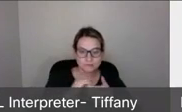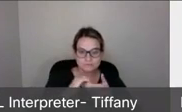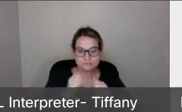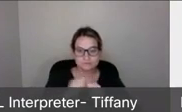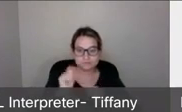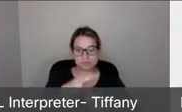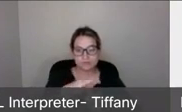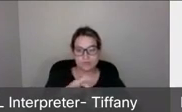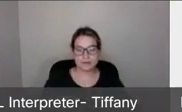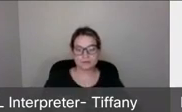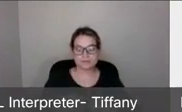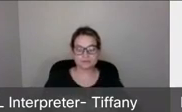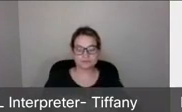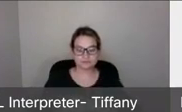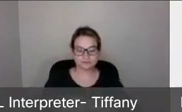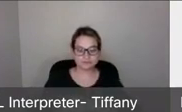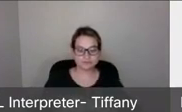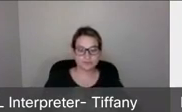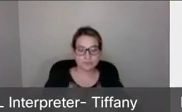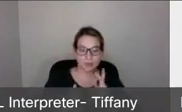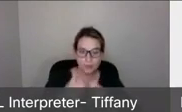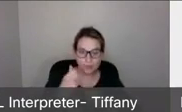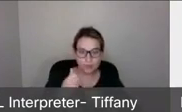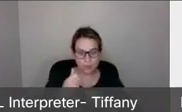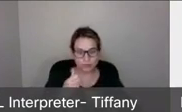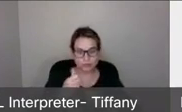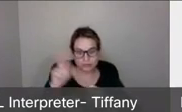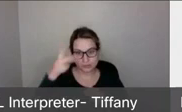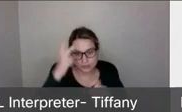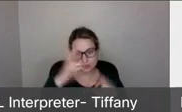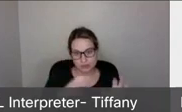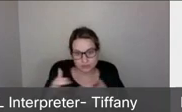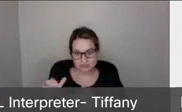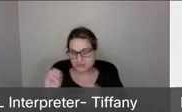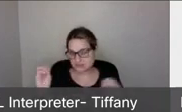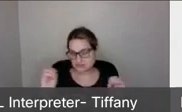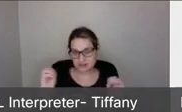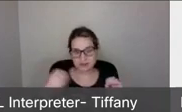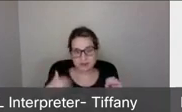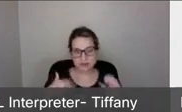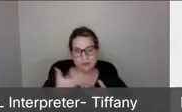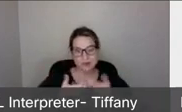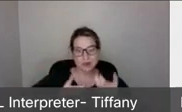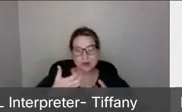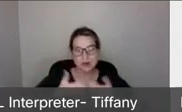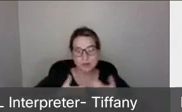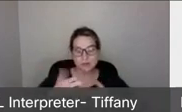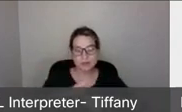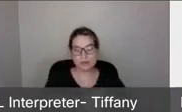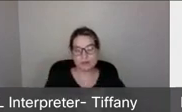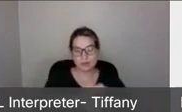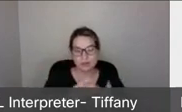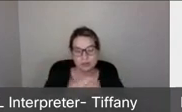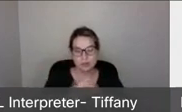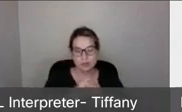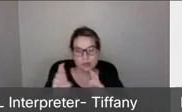environment where candidates are elected by the dominant party's primary. This leaves zero incentive for candidates to engage with our local communities, respond